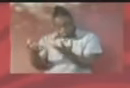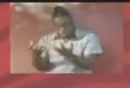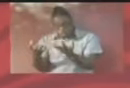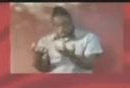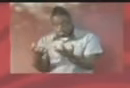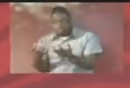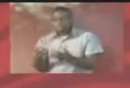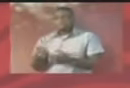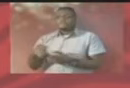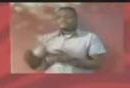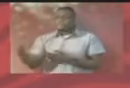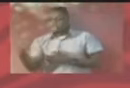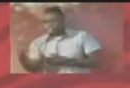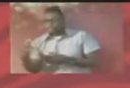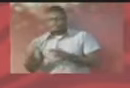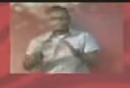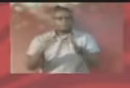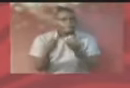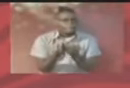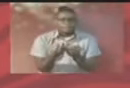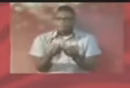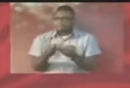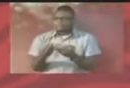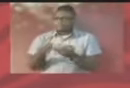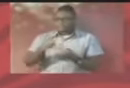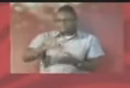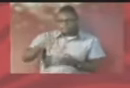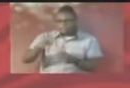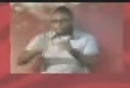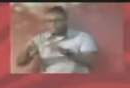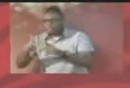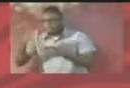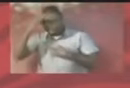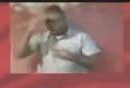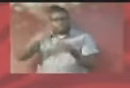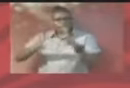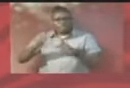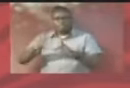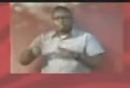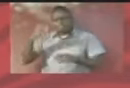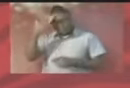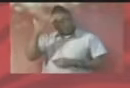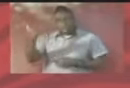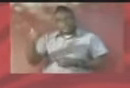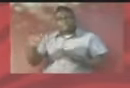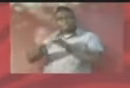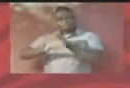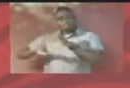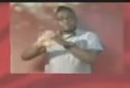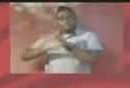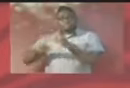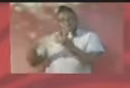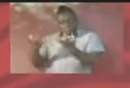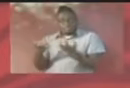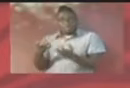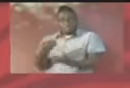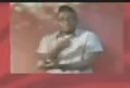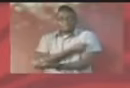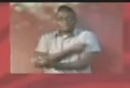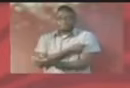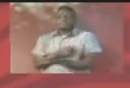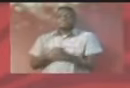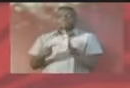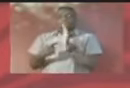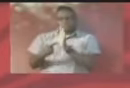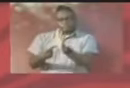colleagues, relatives, and myself. I also wanted to demonstrate pride in our ethical standards as